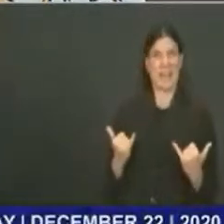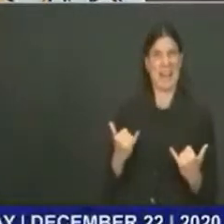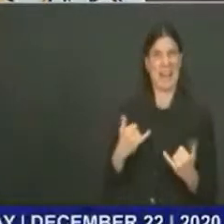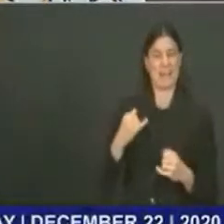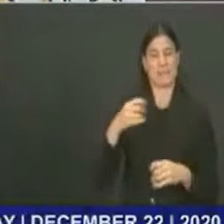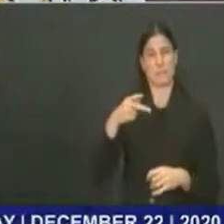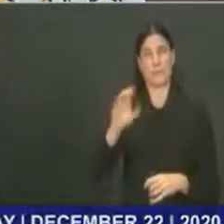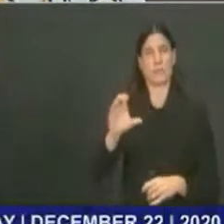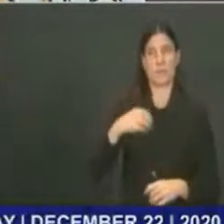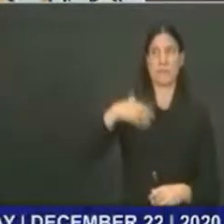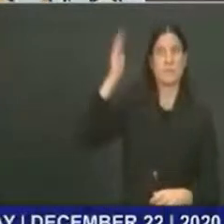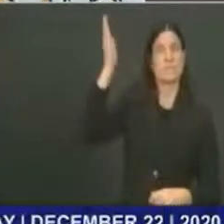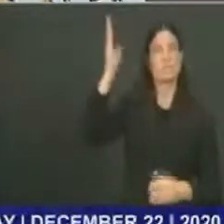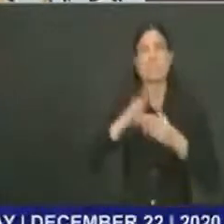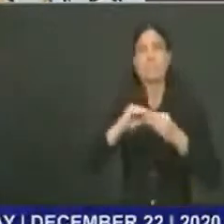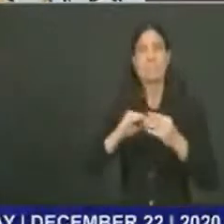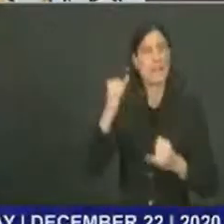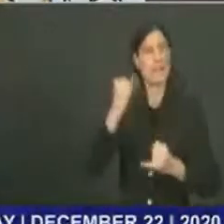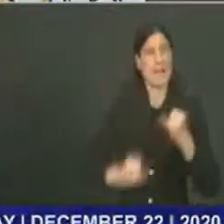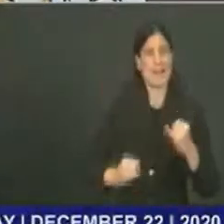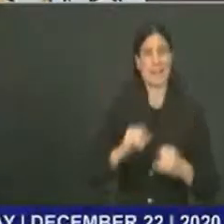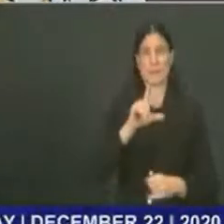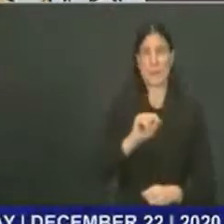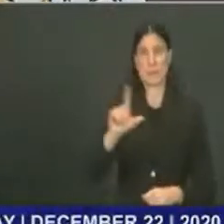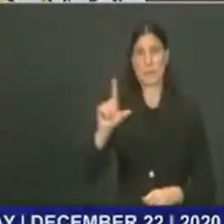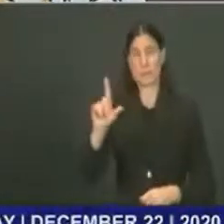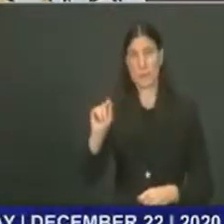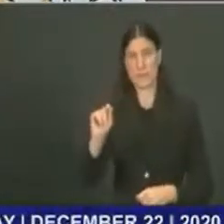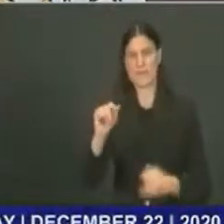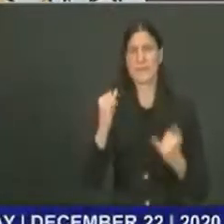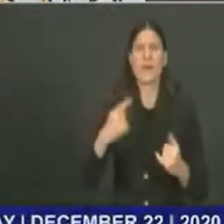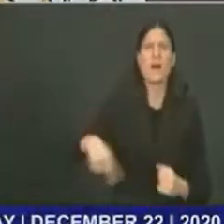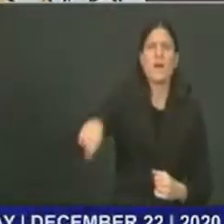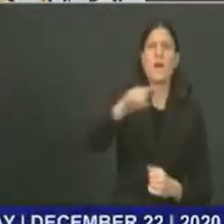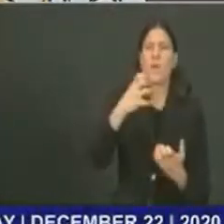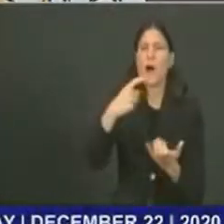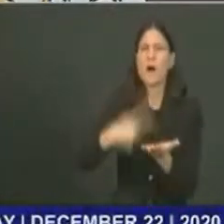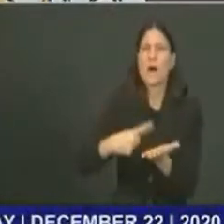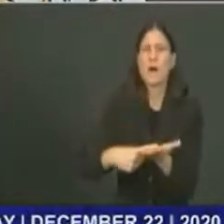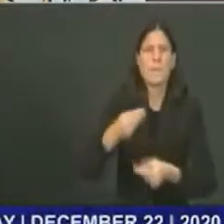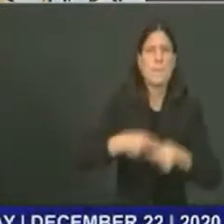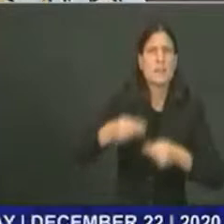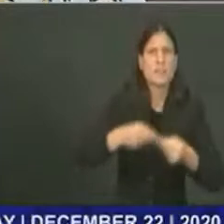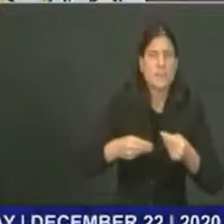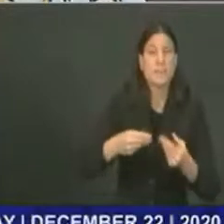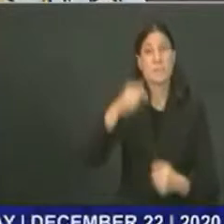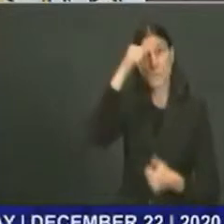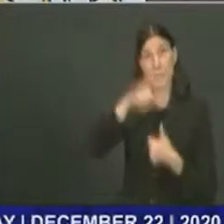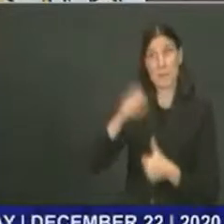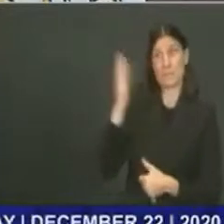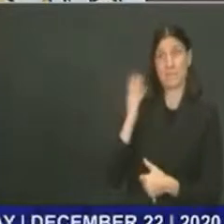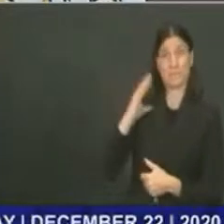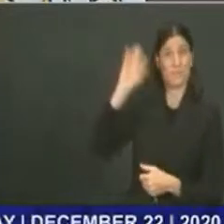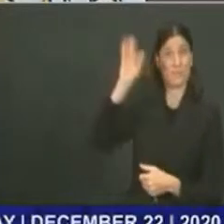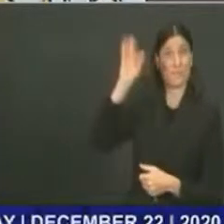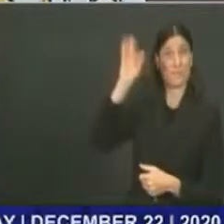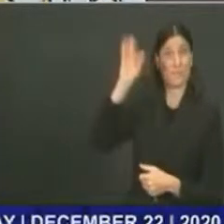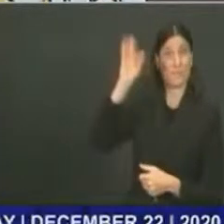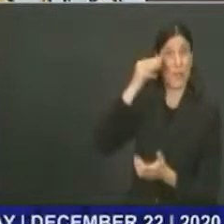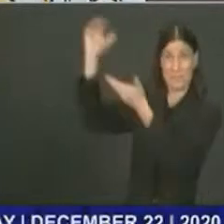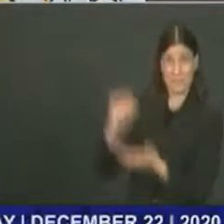our federal CARES Act funds. You will recall that in the thick of the pandemic, Congress took